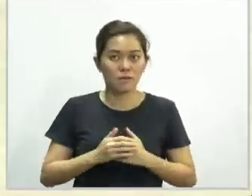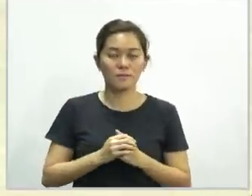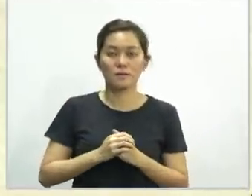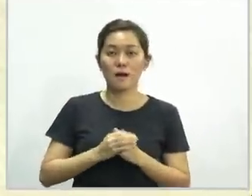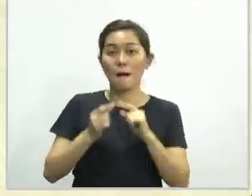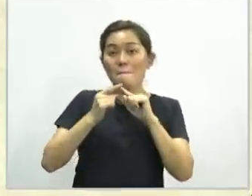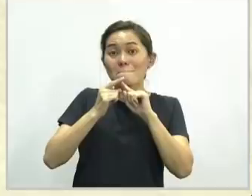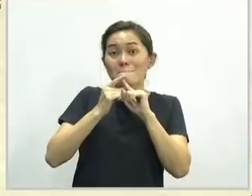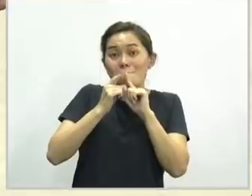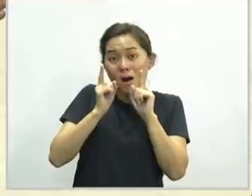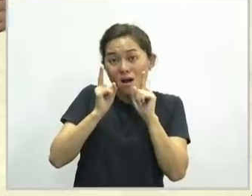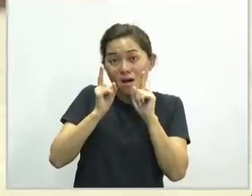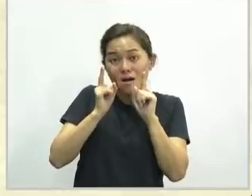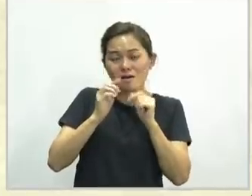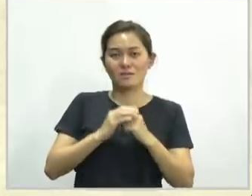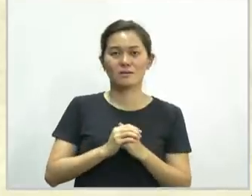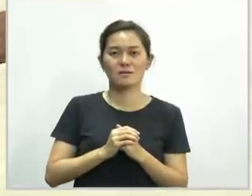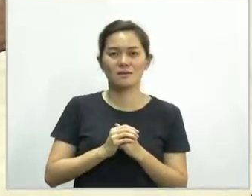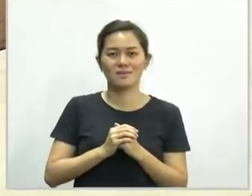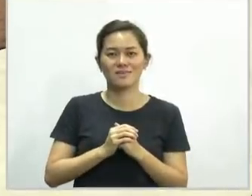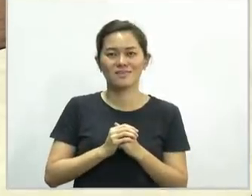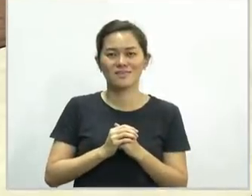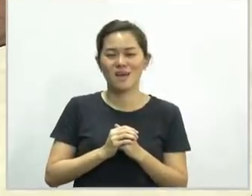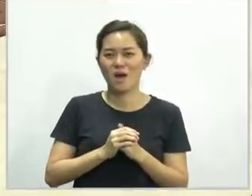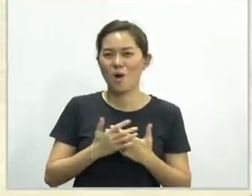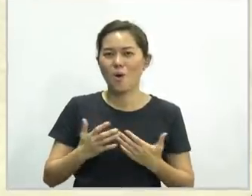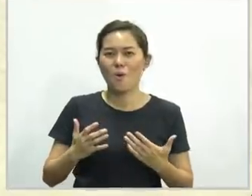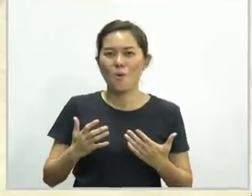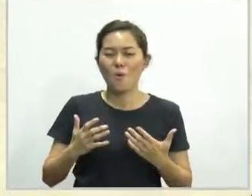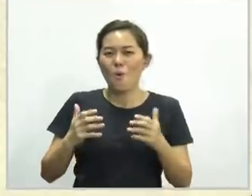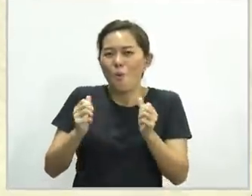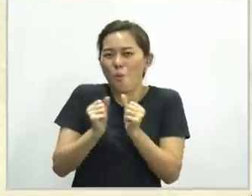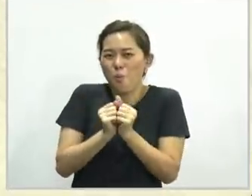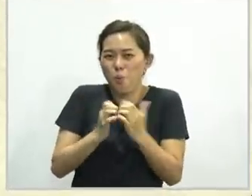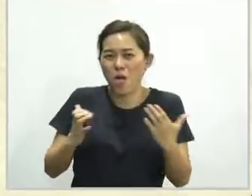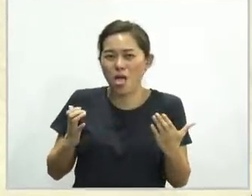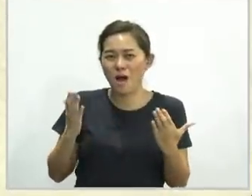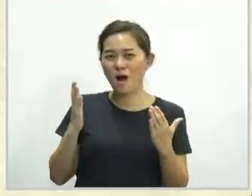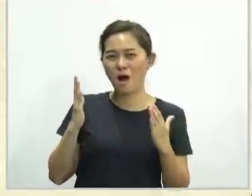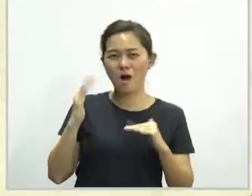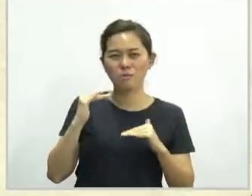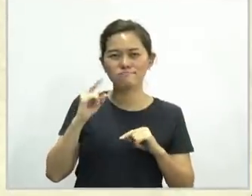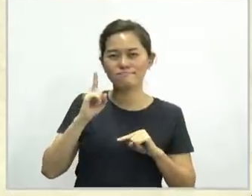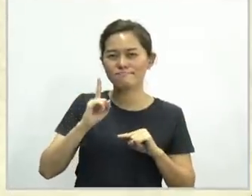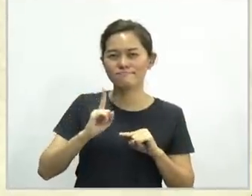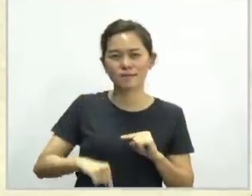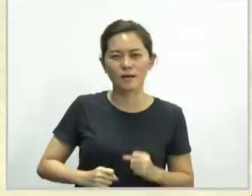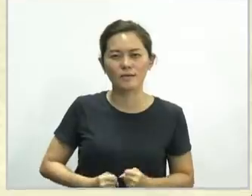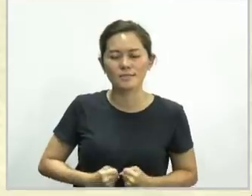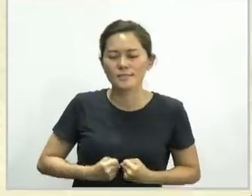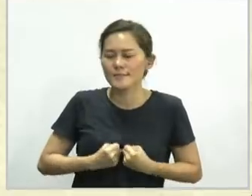but we can't survive without hope.